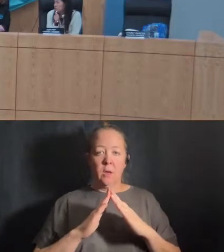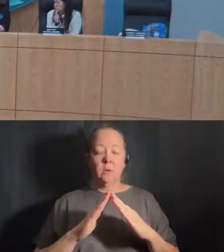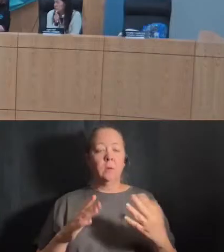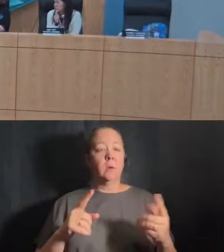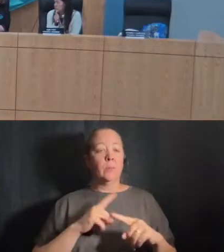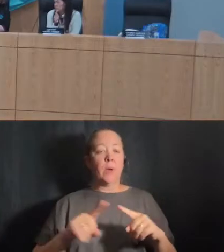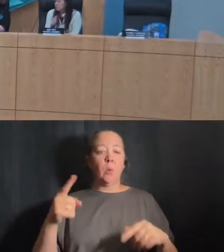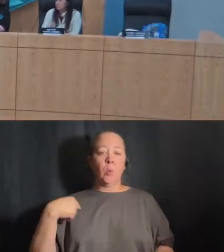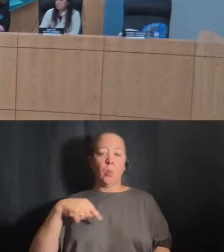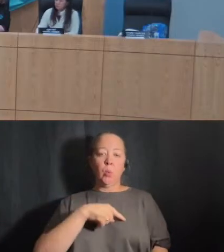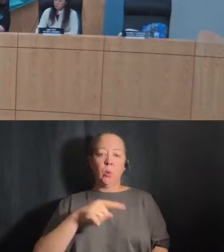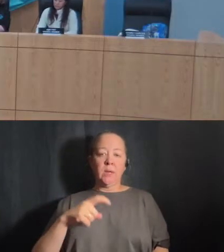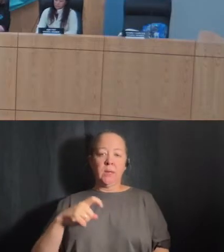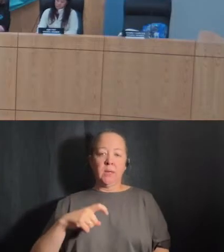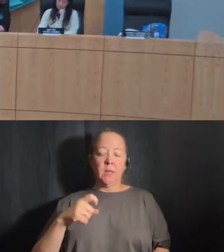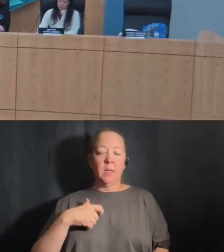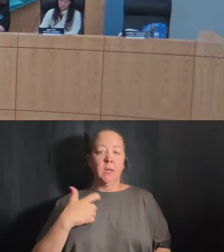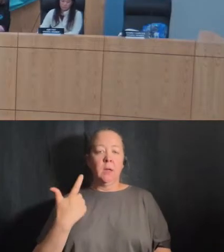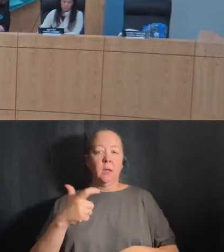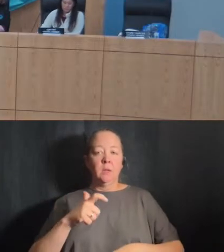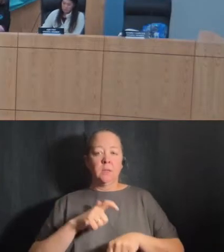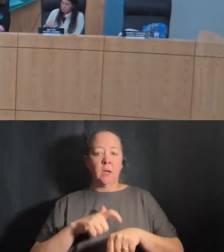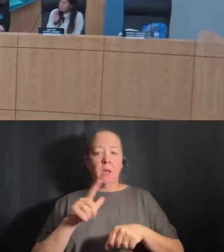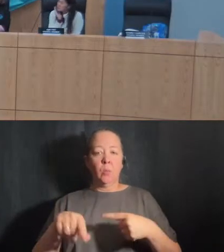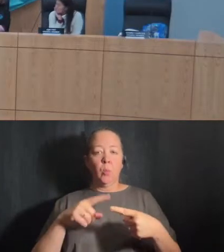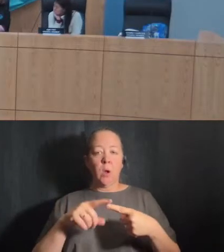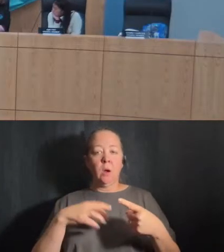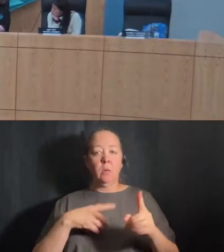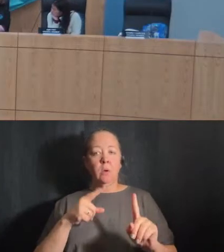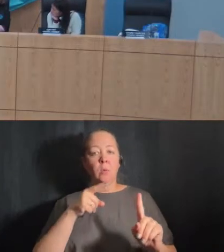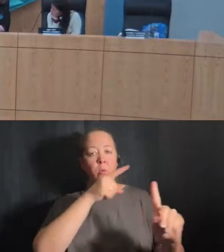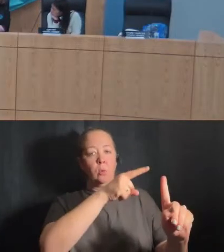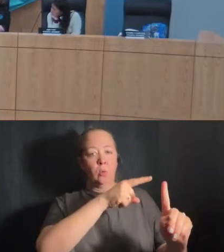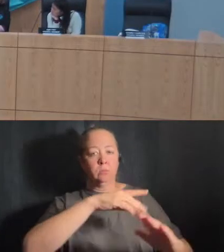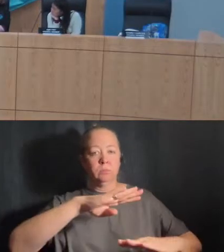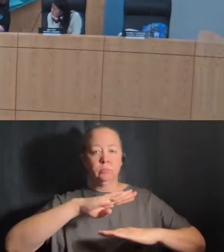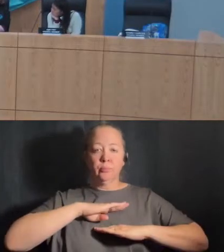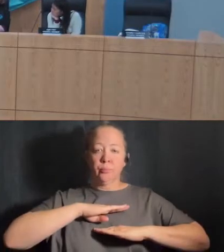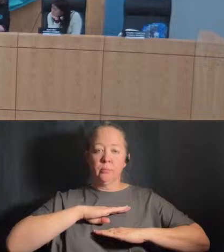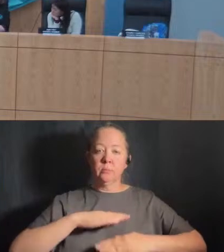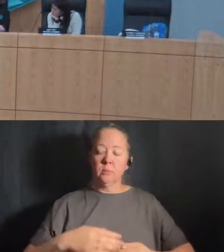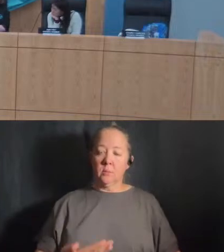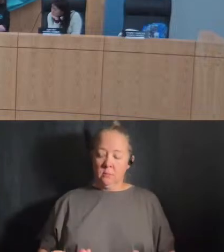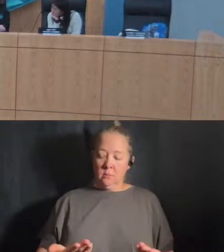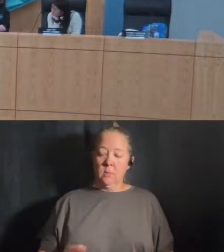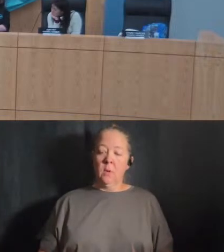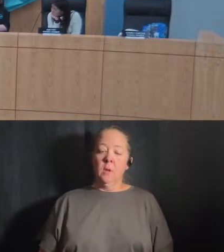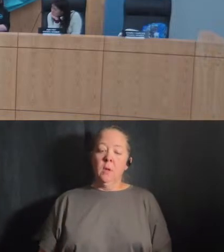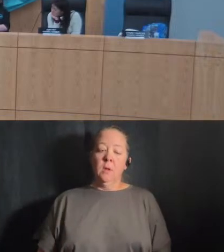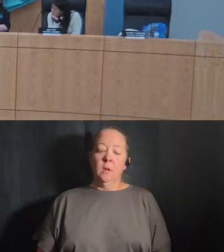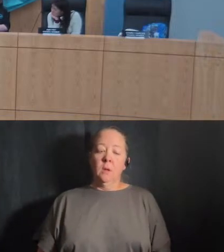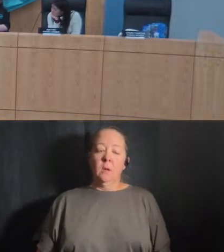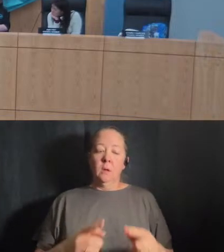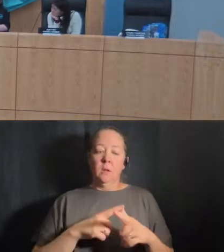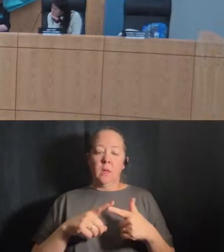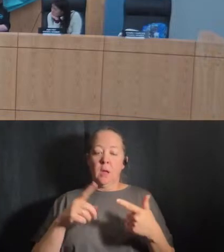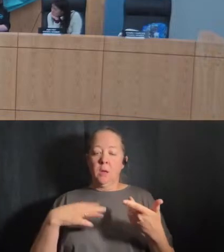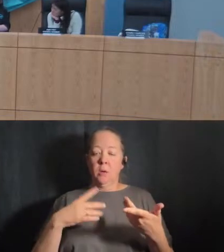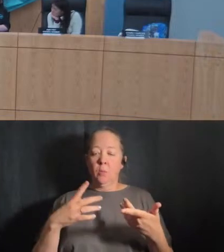adjusted for inflation, right? And so long as our home values are appreciating at the rate of